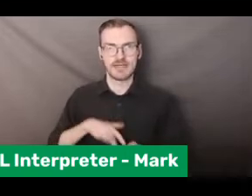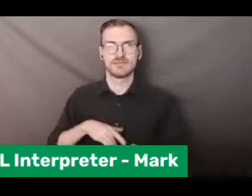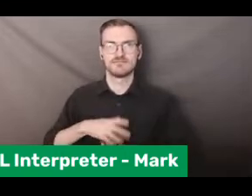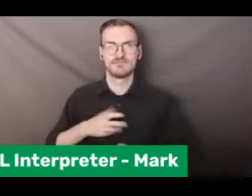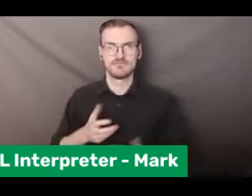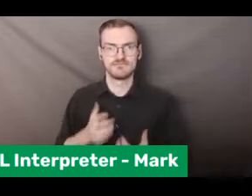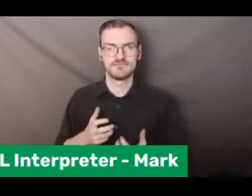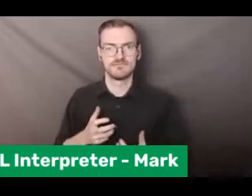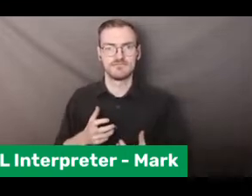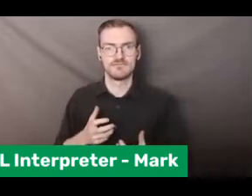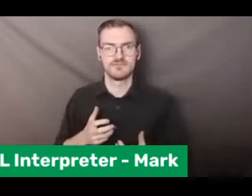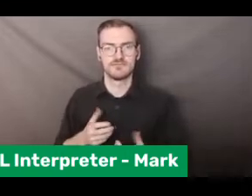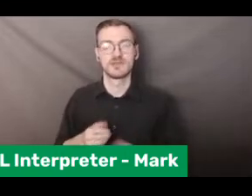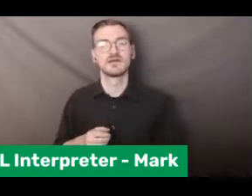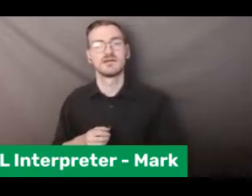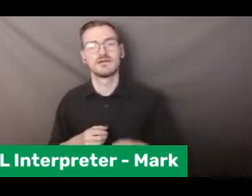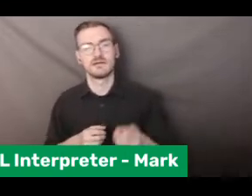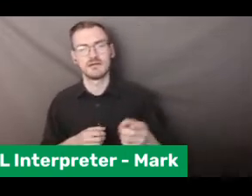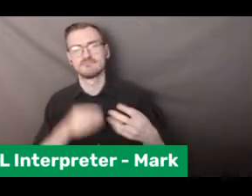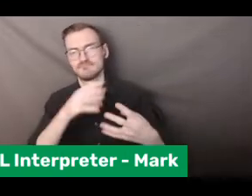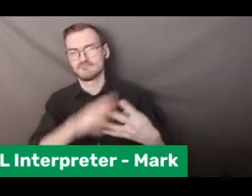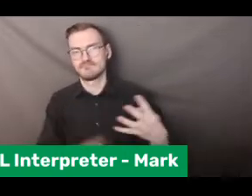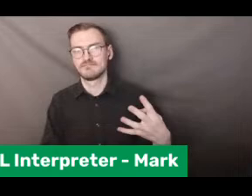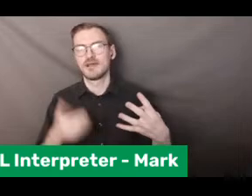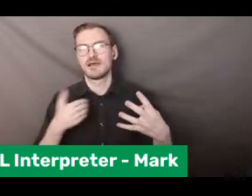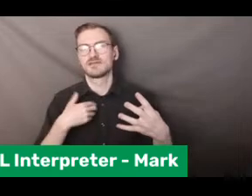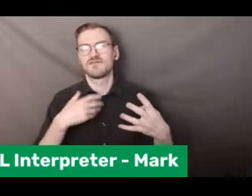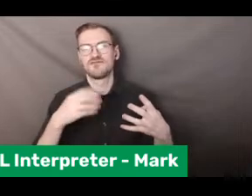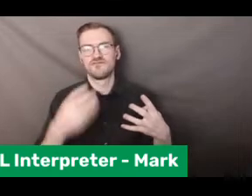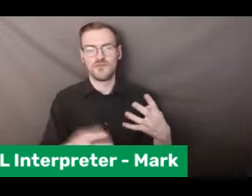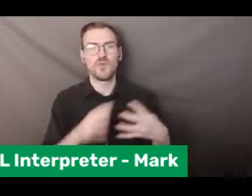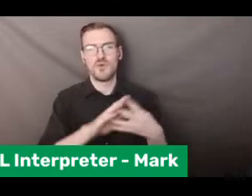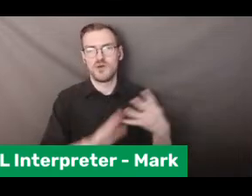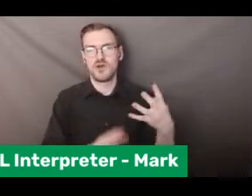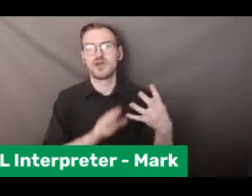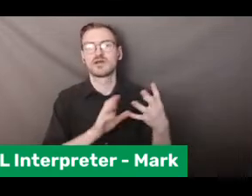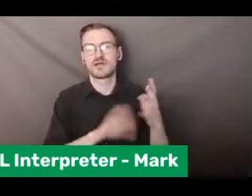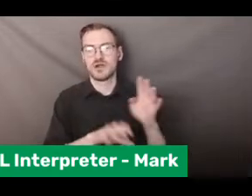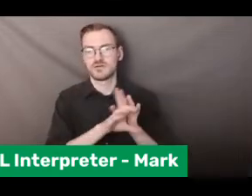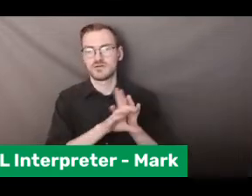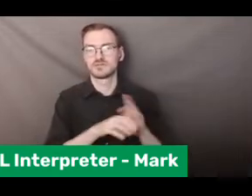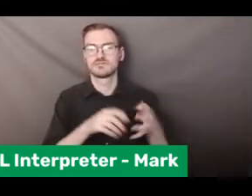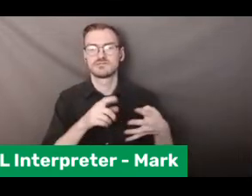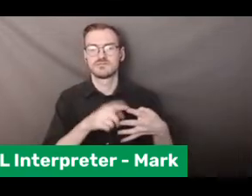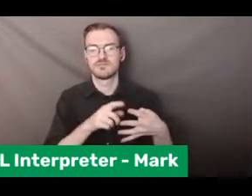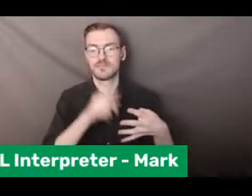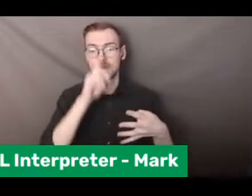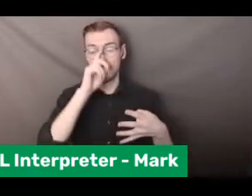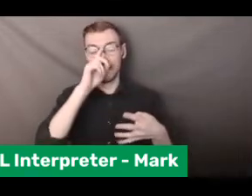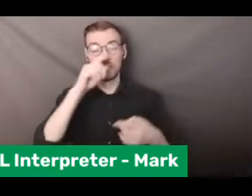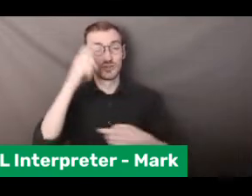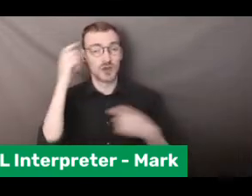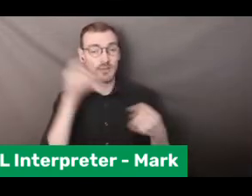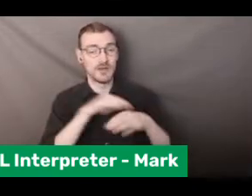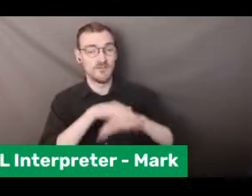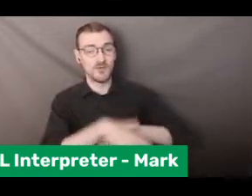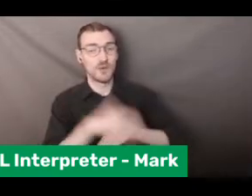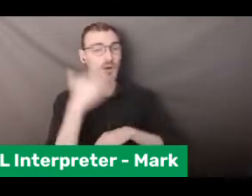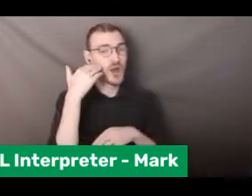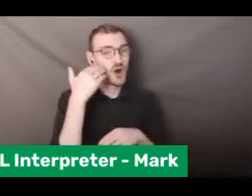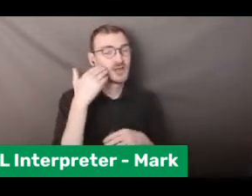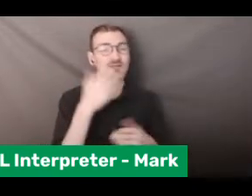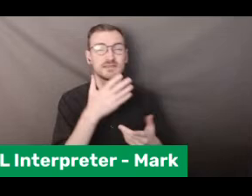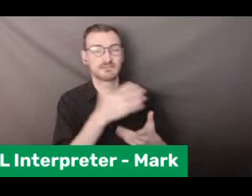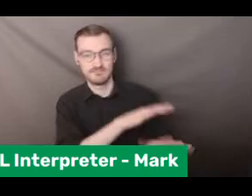4 characteristics, right? Moving from trauma-informed awareness, some people have said, towards